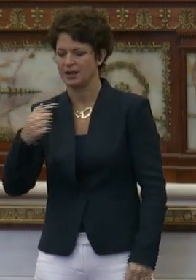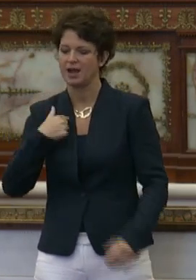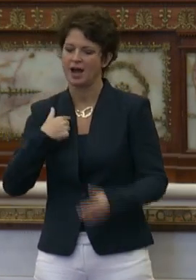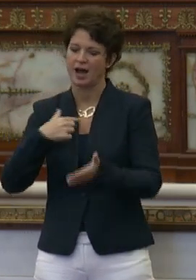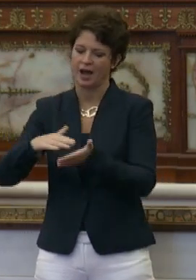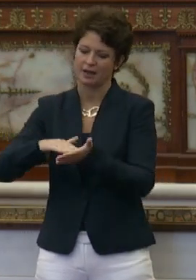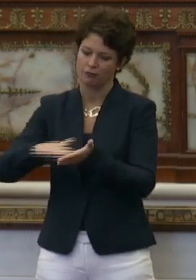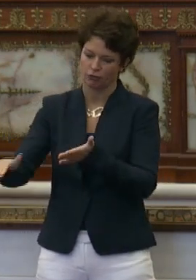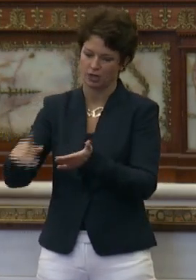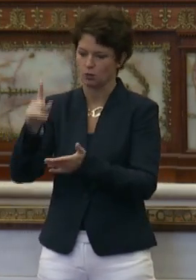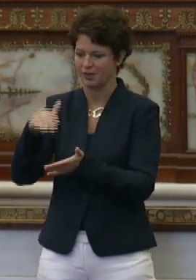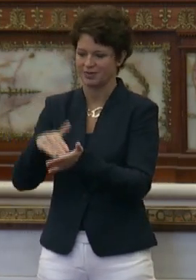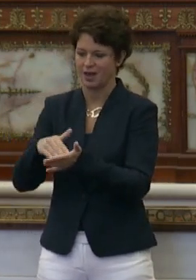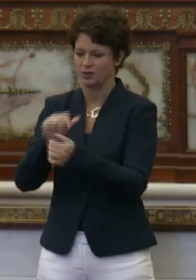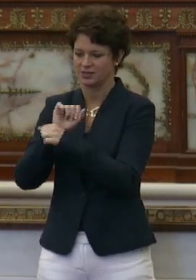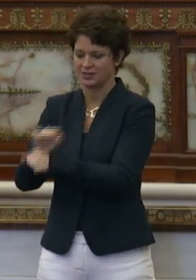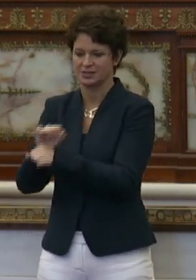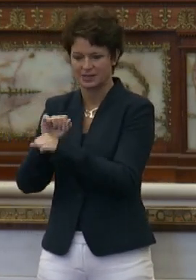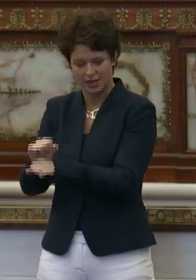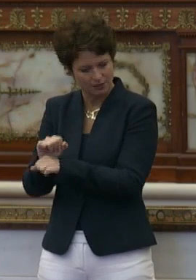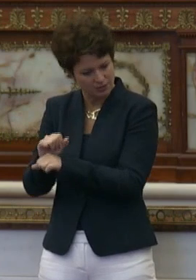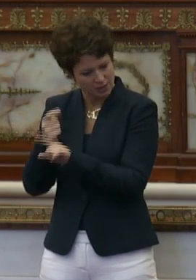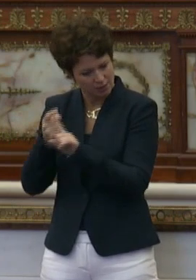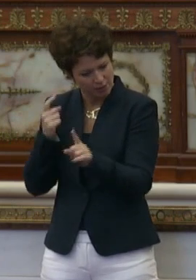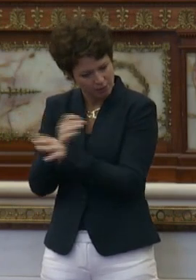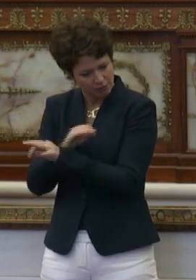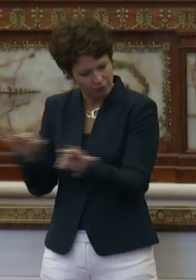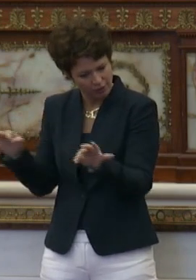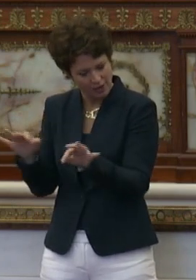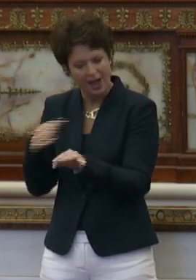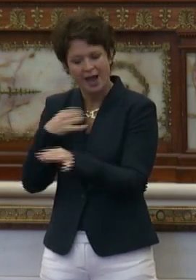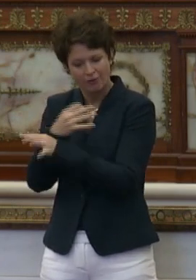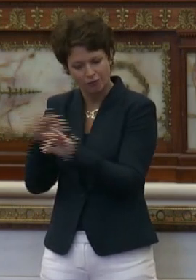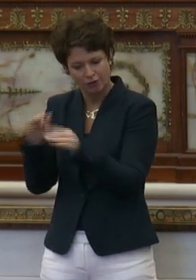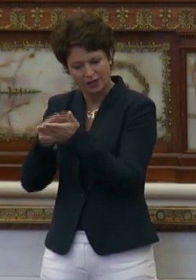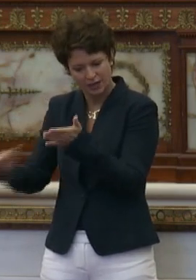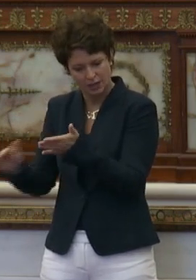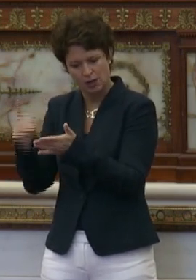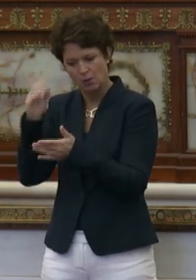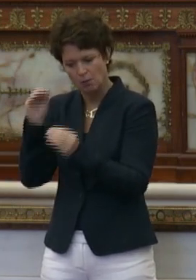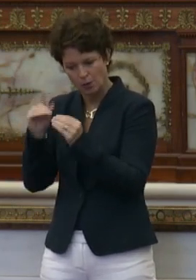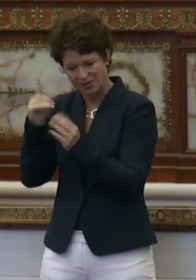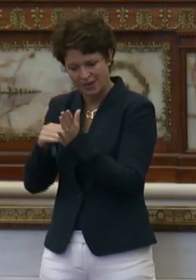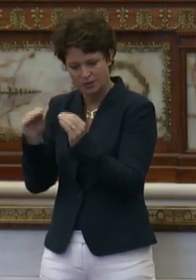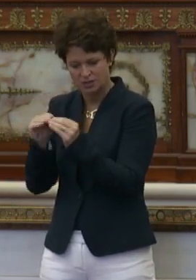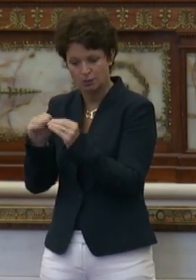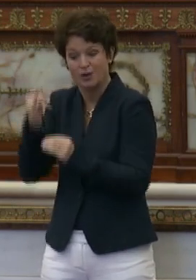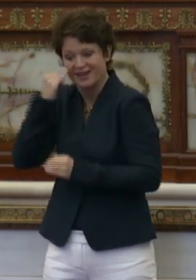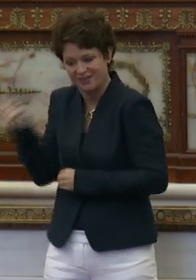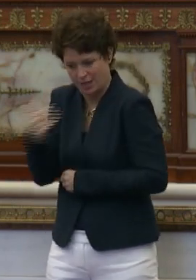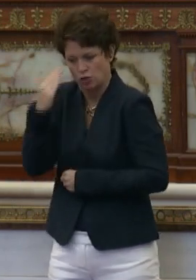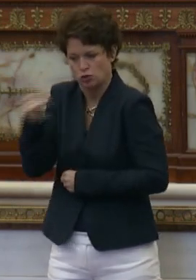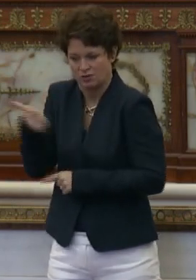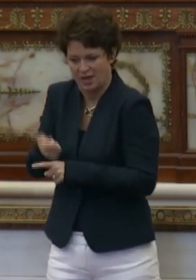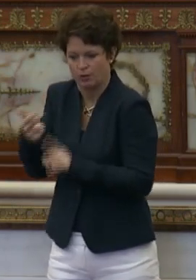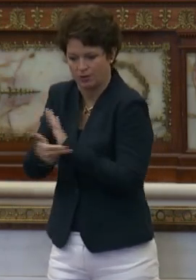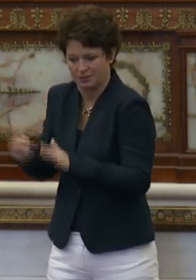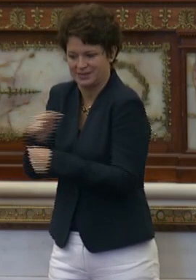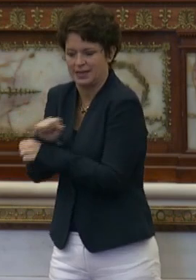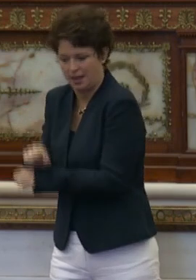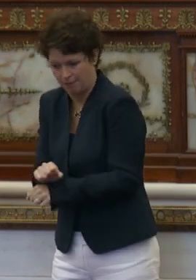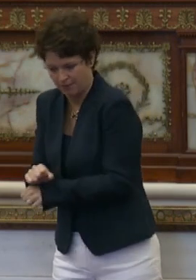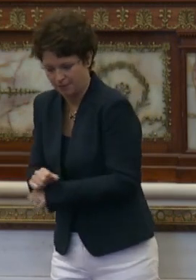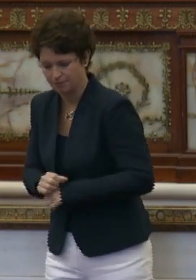1,000 slaves. I'd have freed 1,000 more had they but known they were slaves.